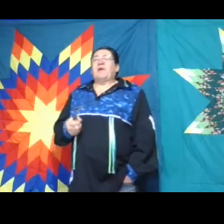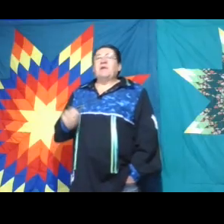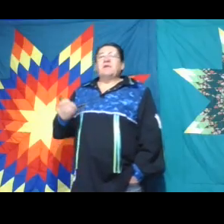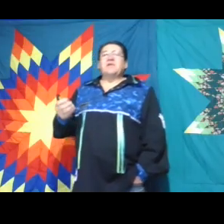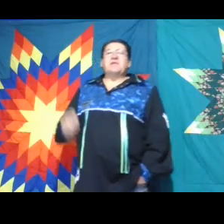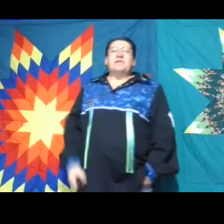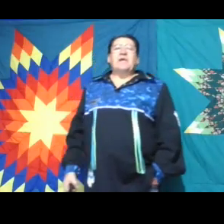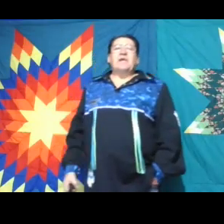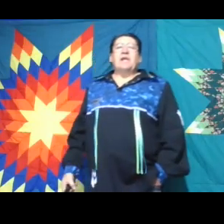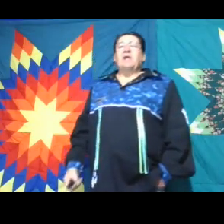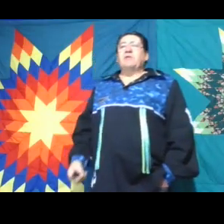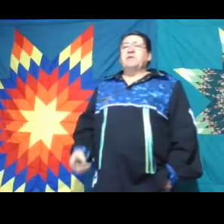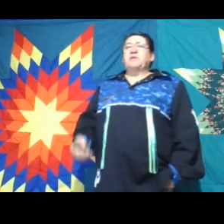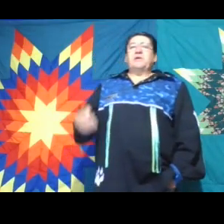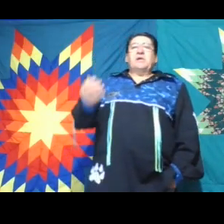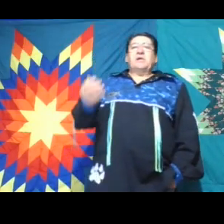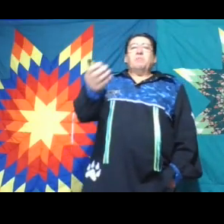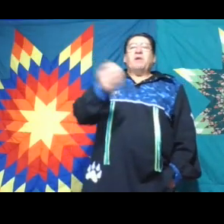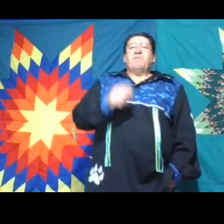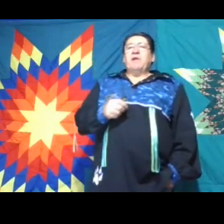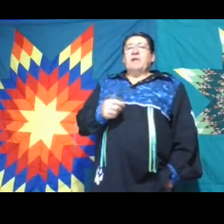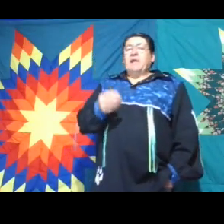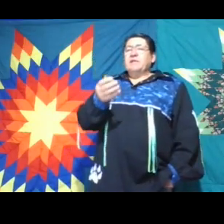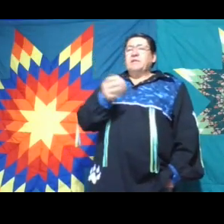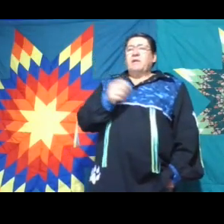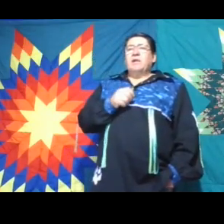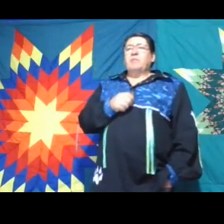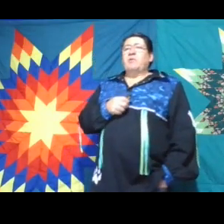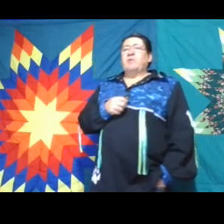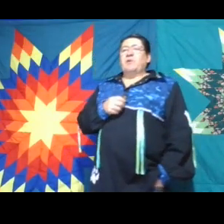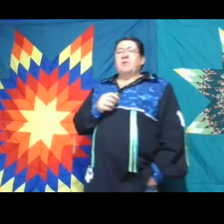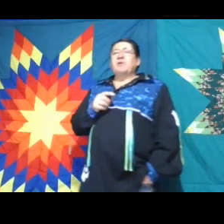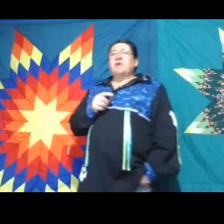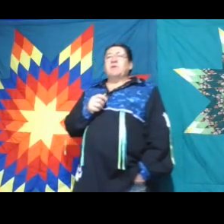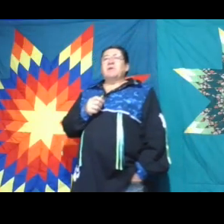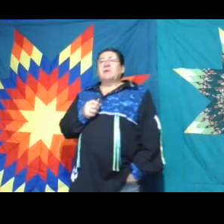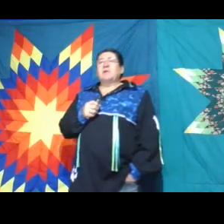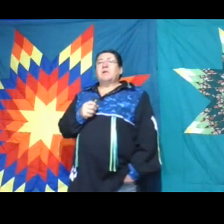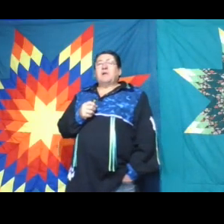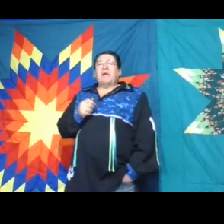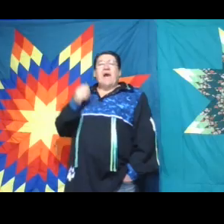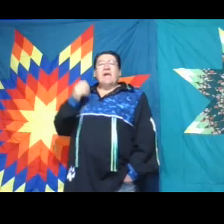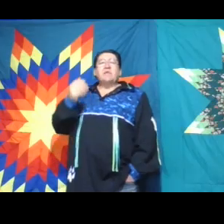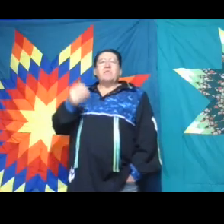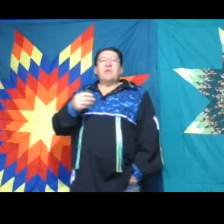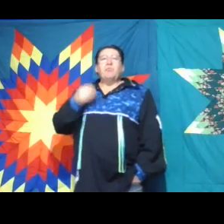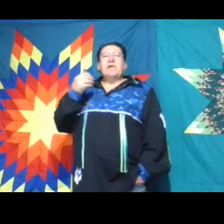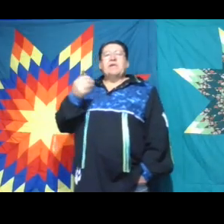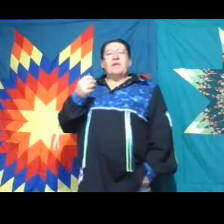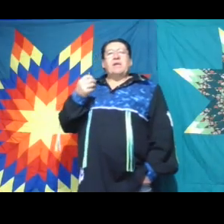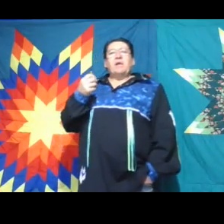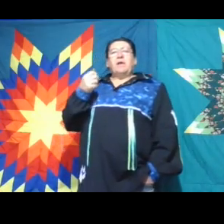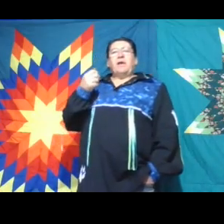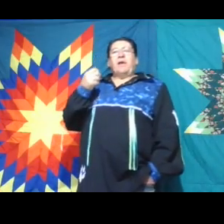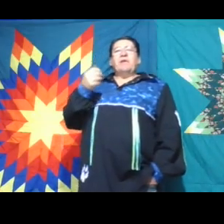Literature, English as a second language. My friend that I just talked about earlier, he had to